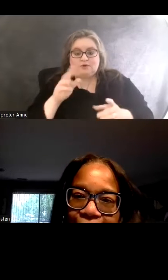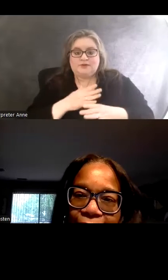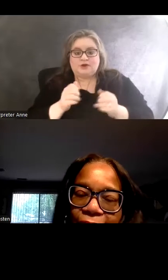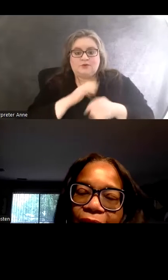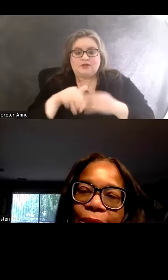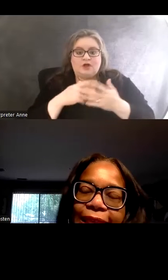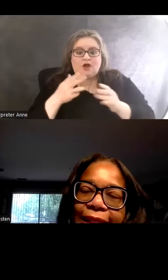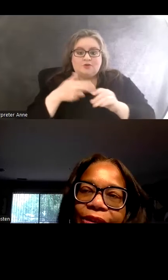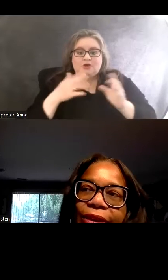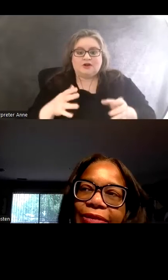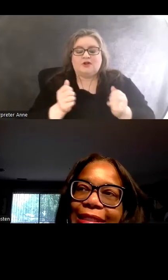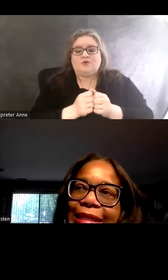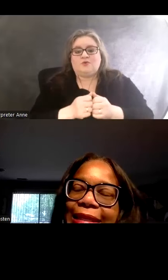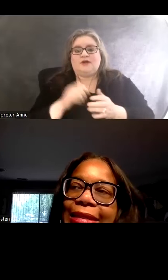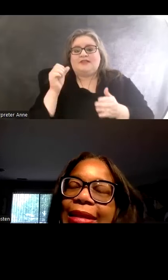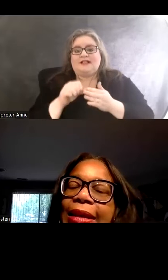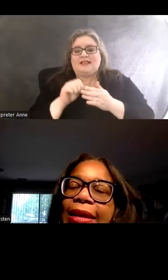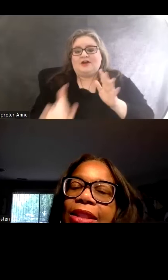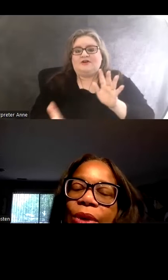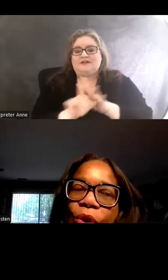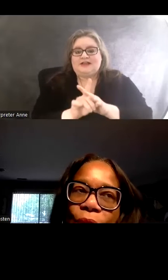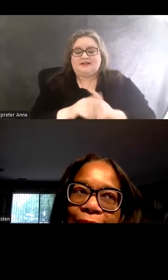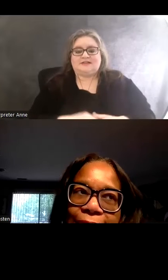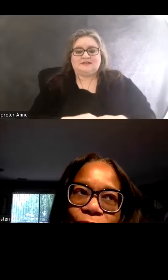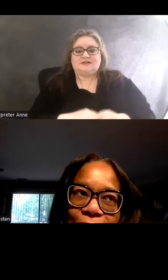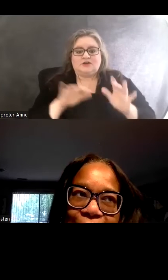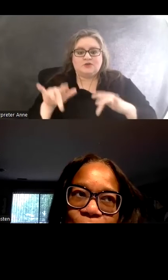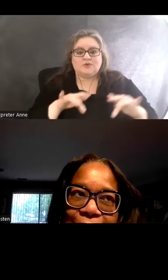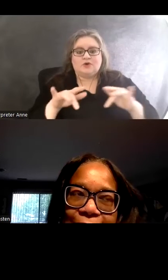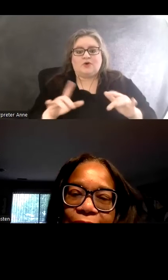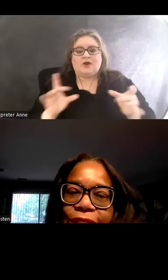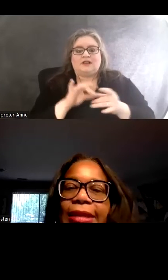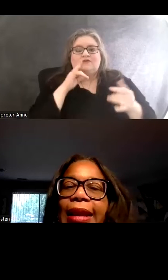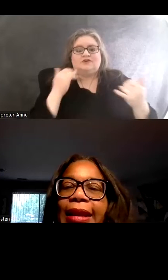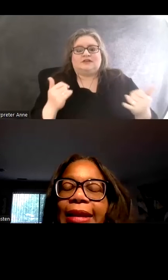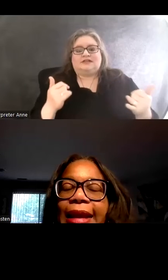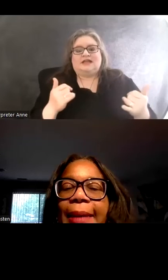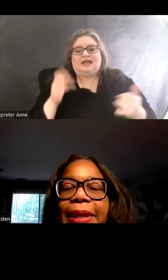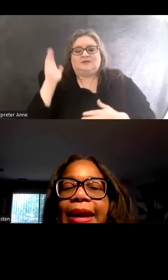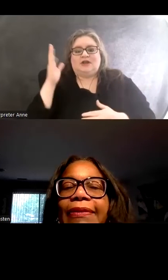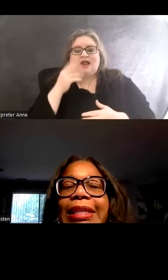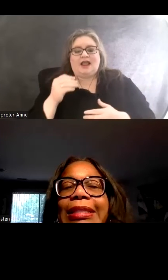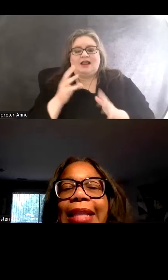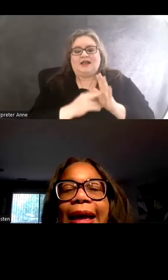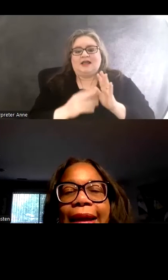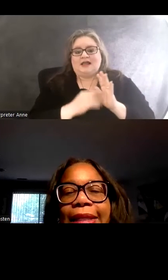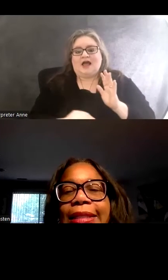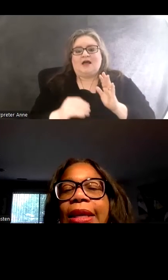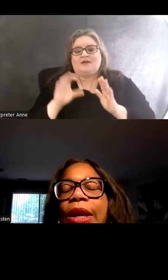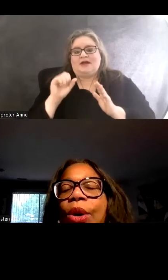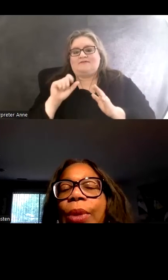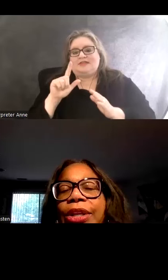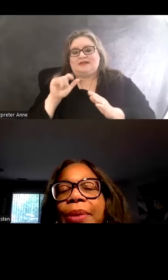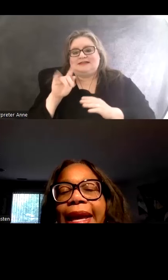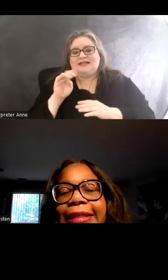participants today, along with a letter of attendance, the recording link for today's presentation, and a copy of the